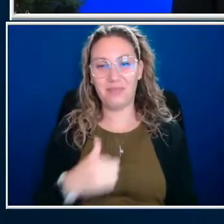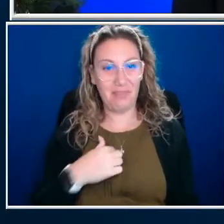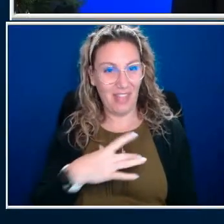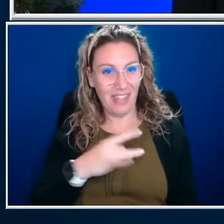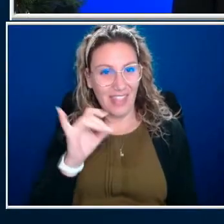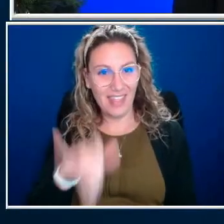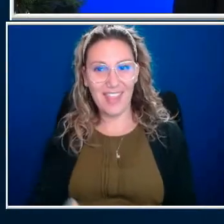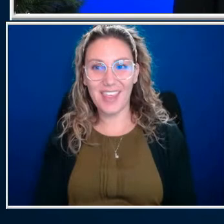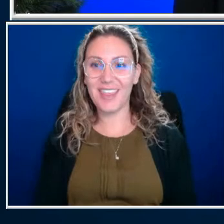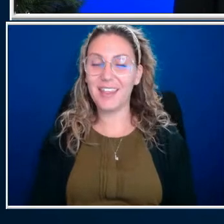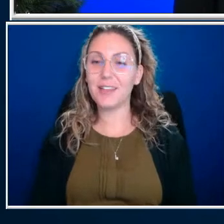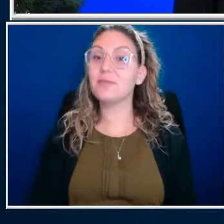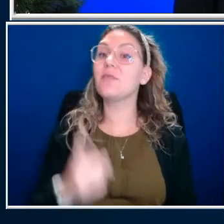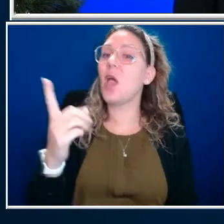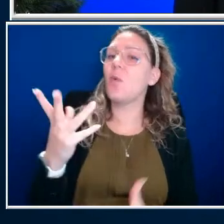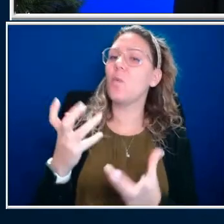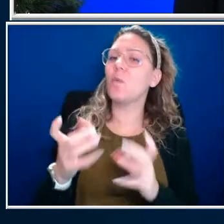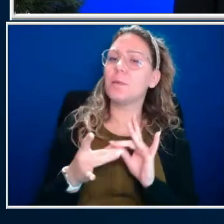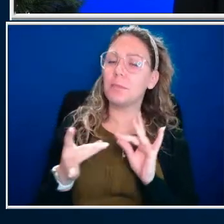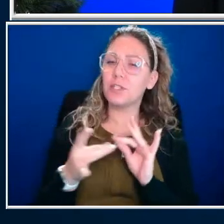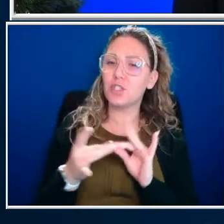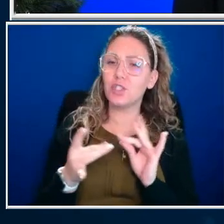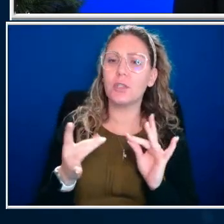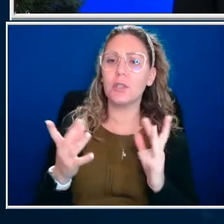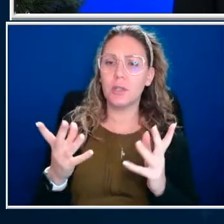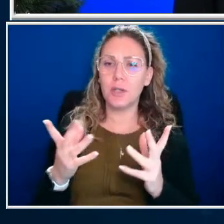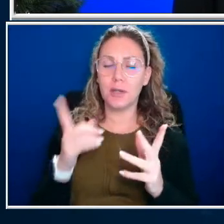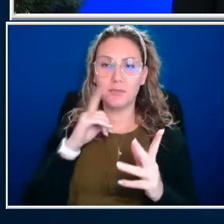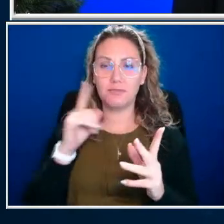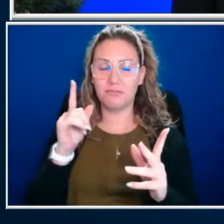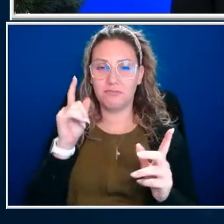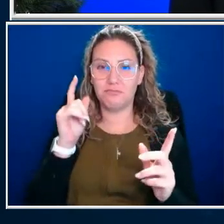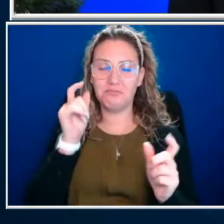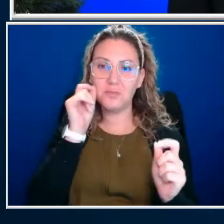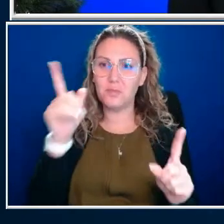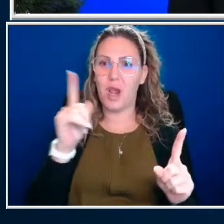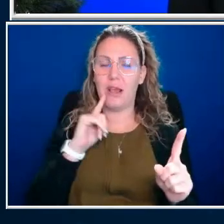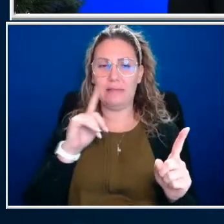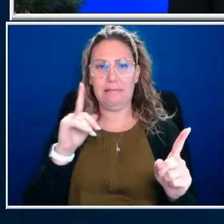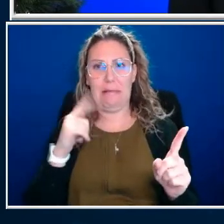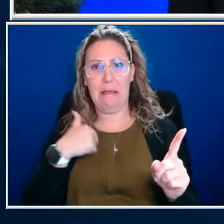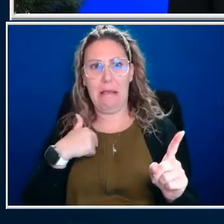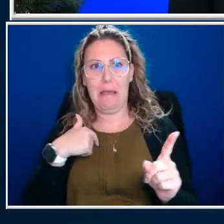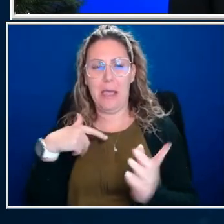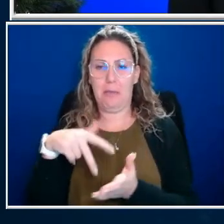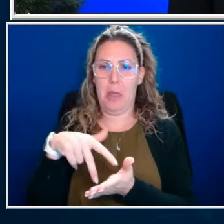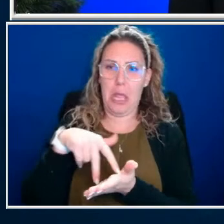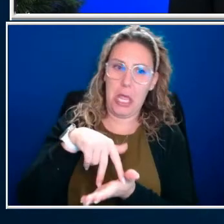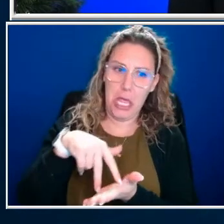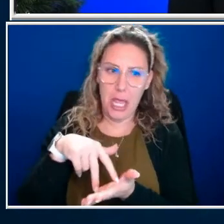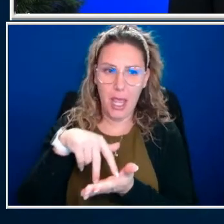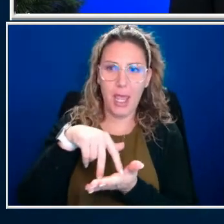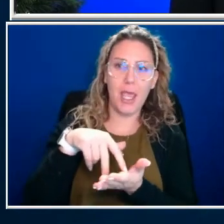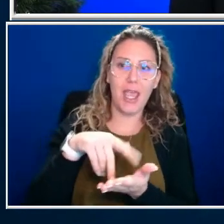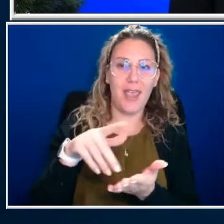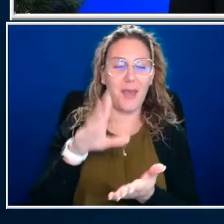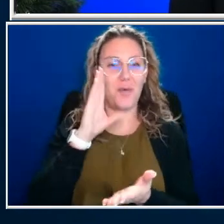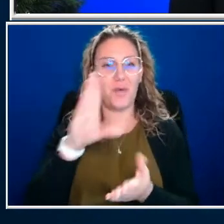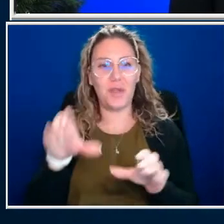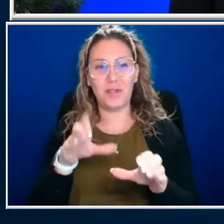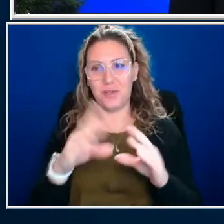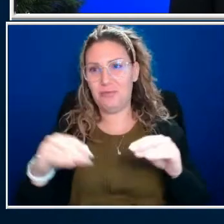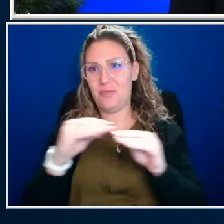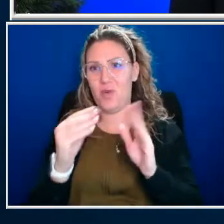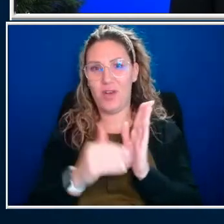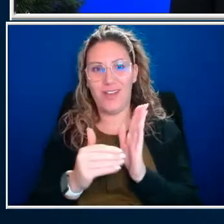ahead. I gotta say, Jess, I'm surprised at how wobbly I am standing on one leg. I'm going to do this more often. It's kind of freaking me